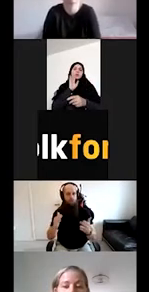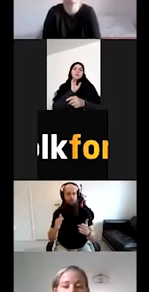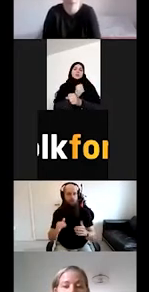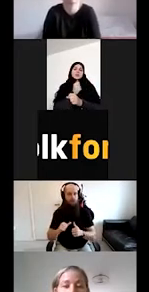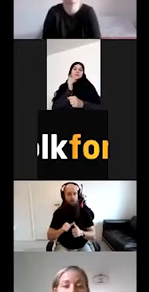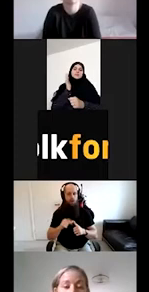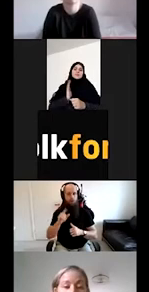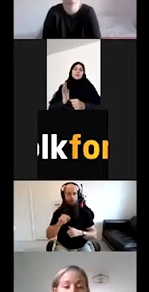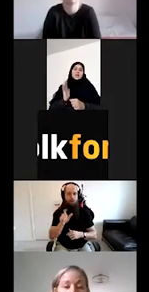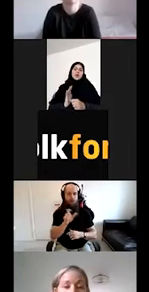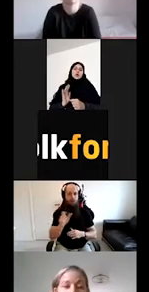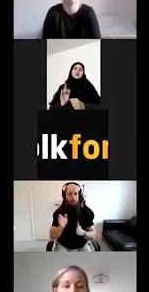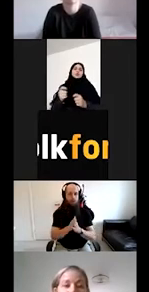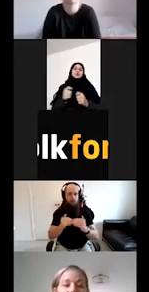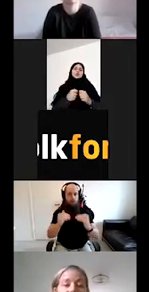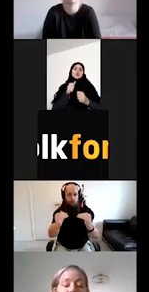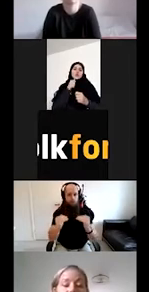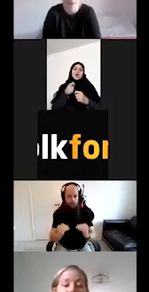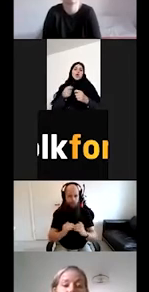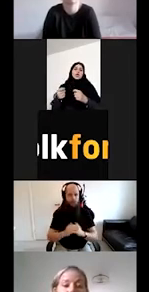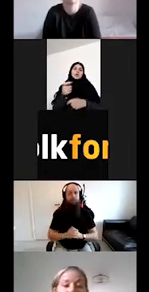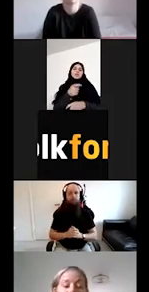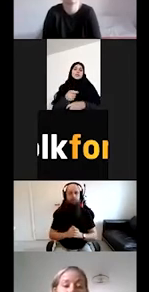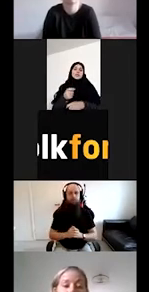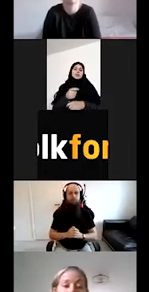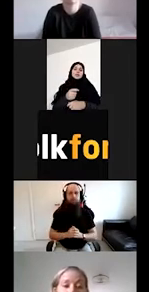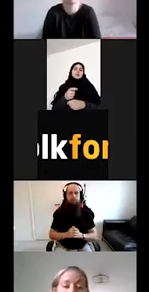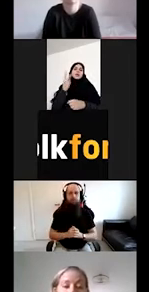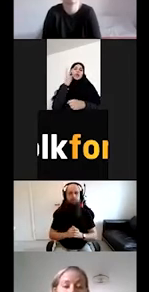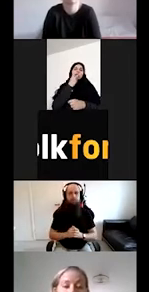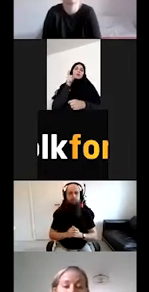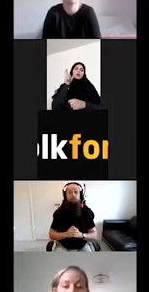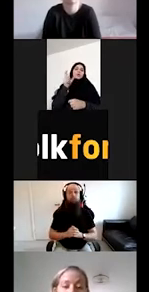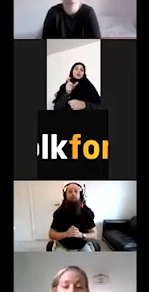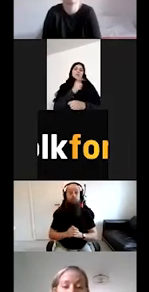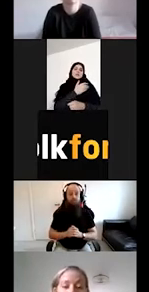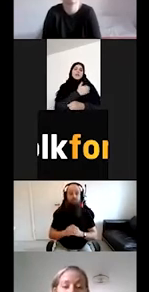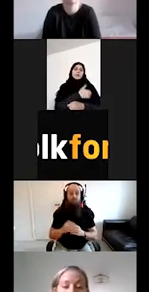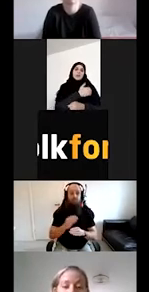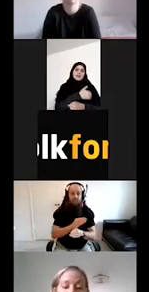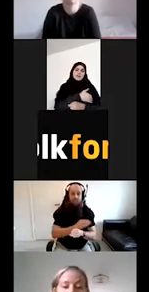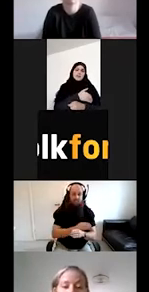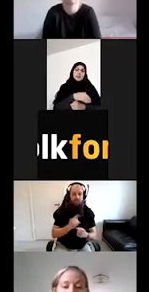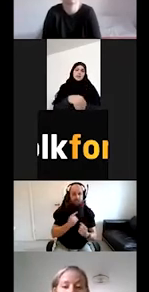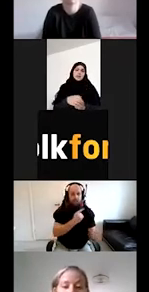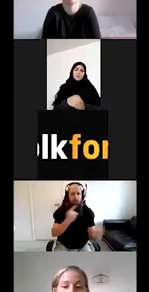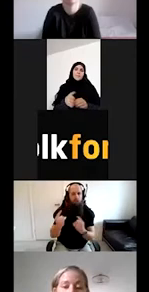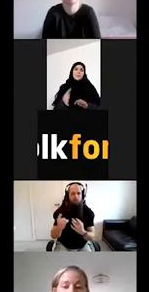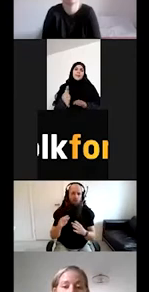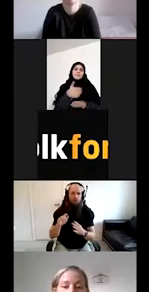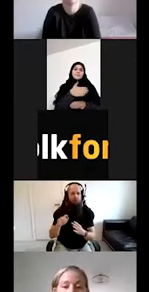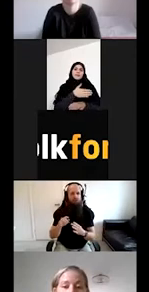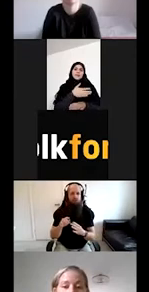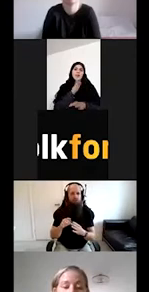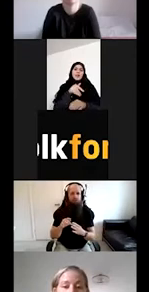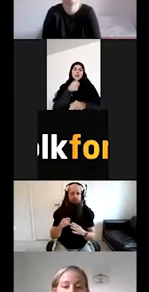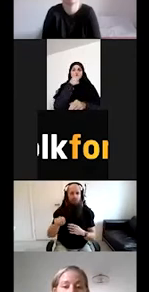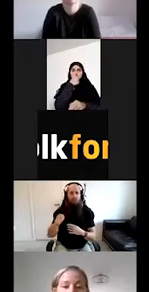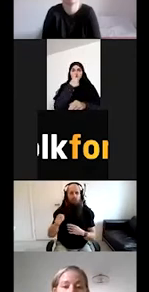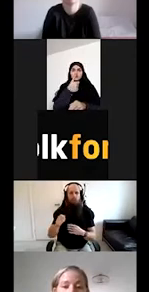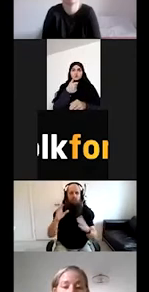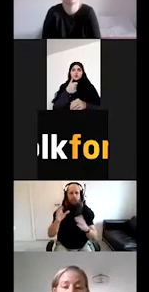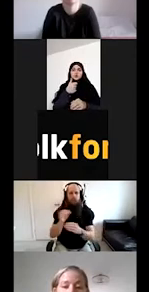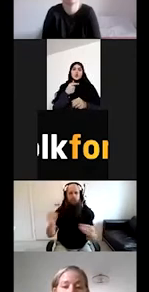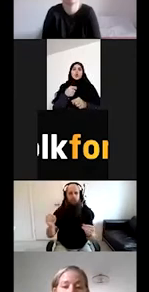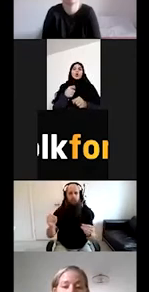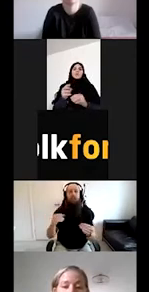So basically what, before I start with the key findings, it's important to say that I'm going to be going